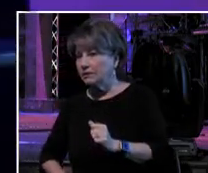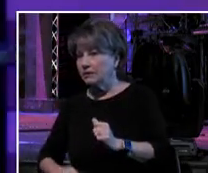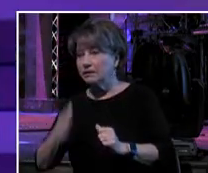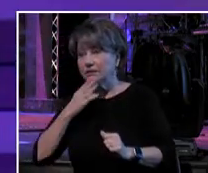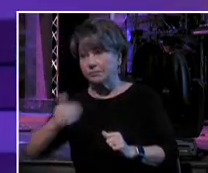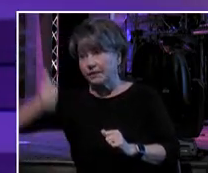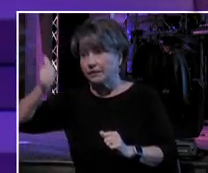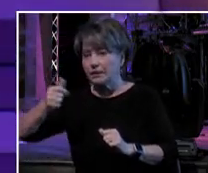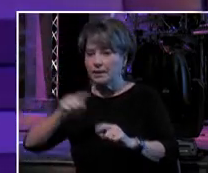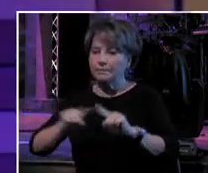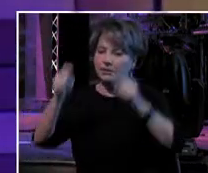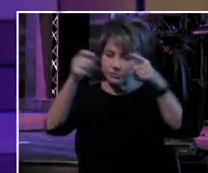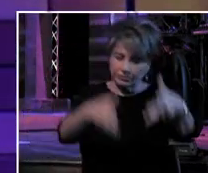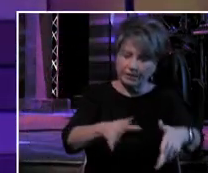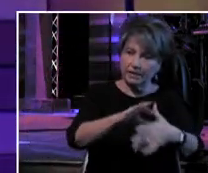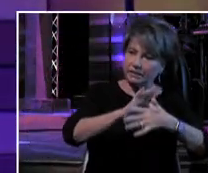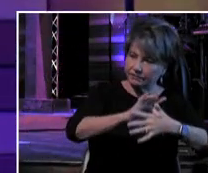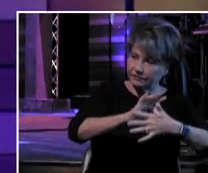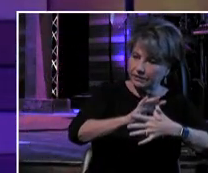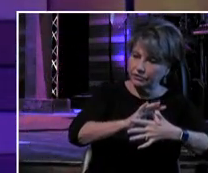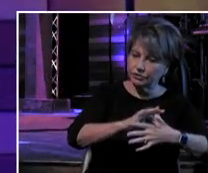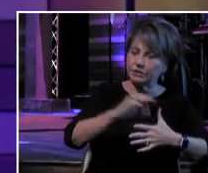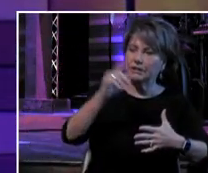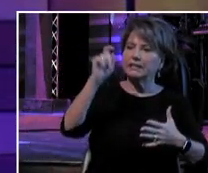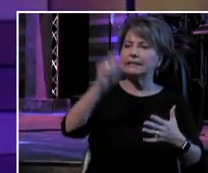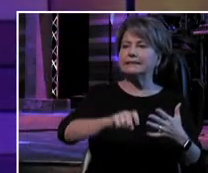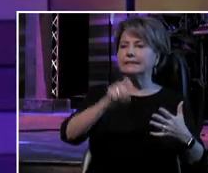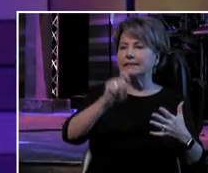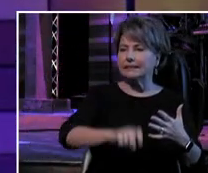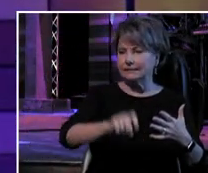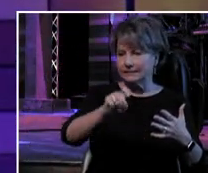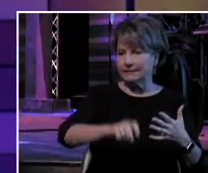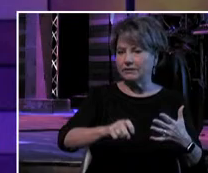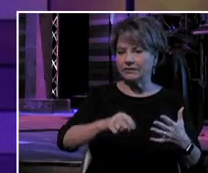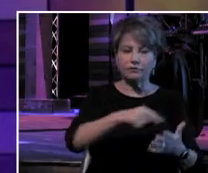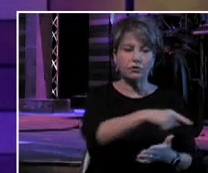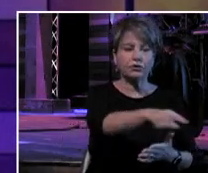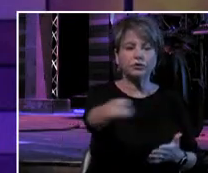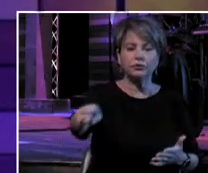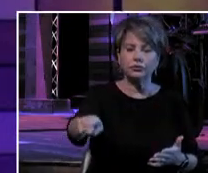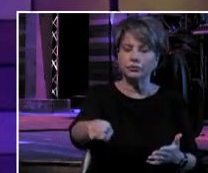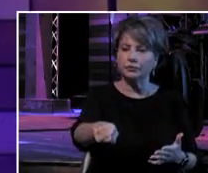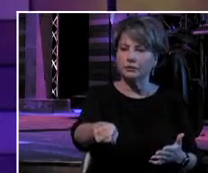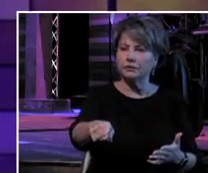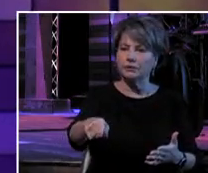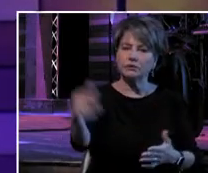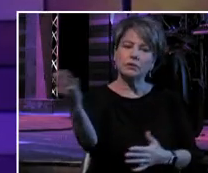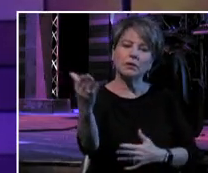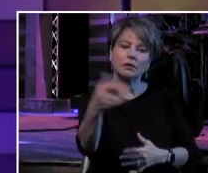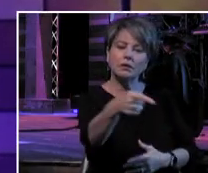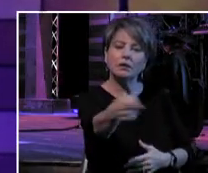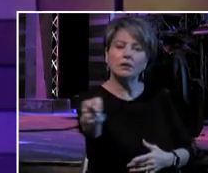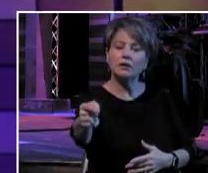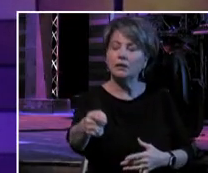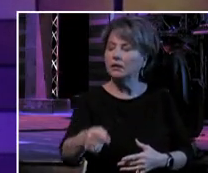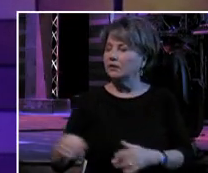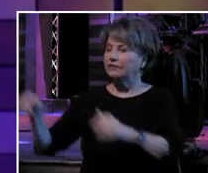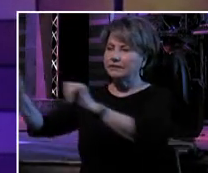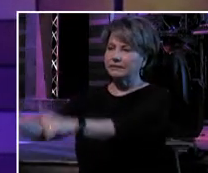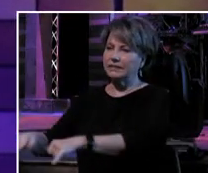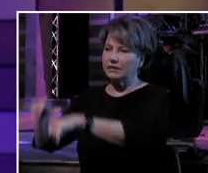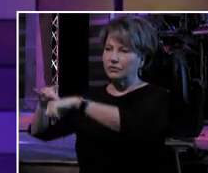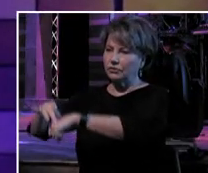but to remain in the flesh is more necessary on your account. So he's saying, look, for me to stay here on this earth and not be